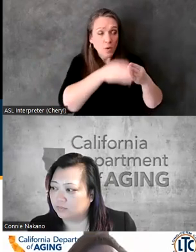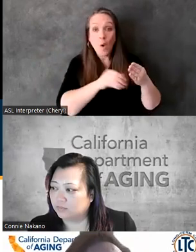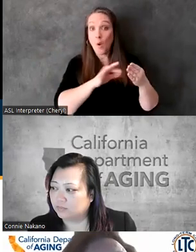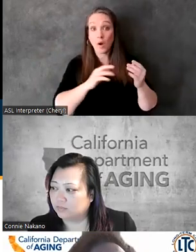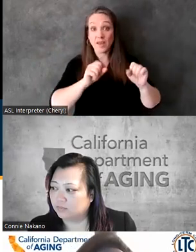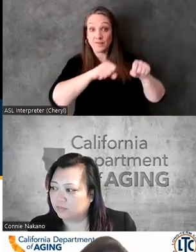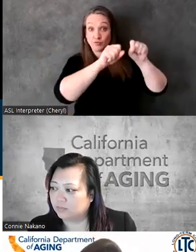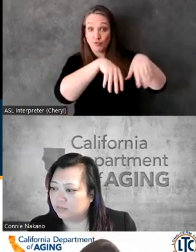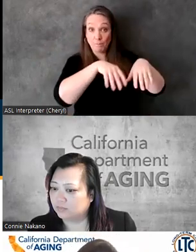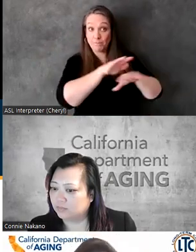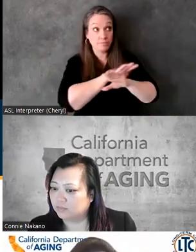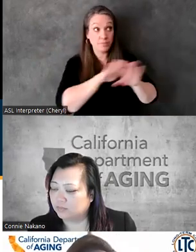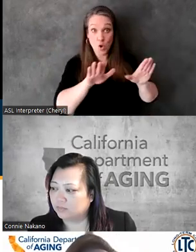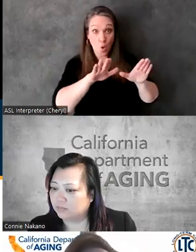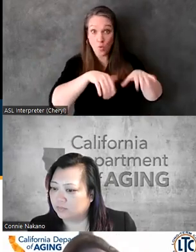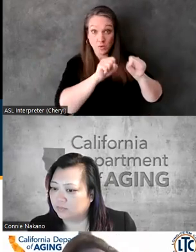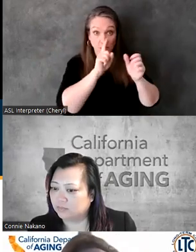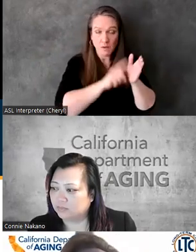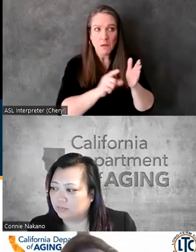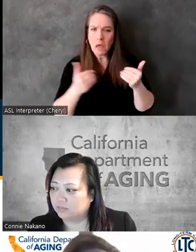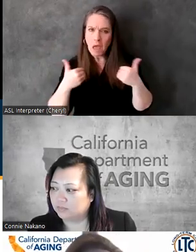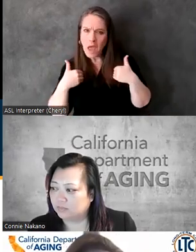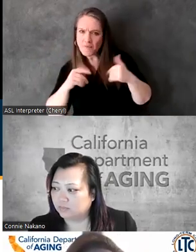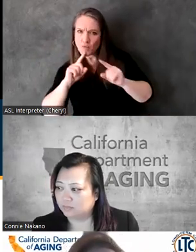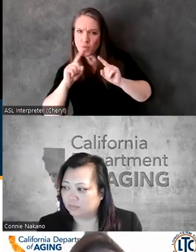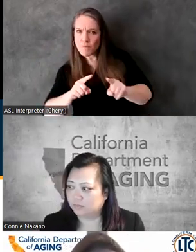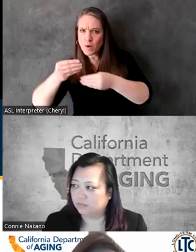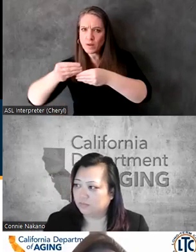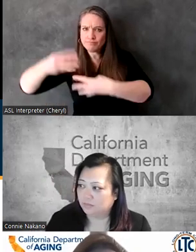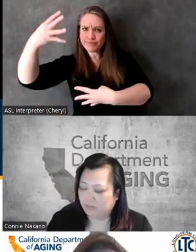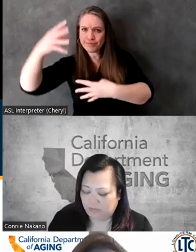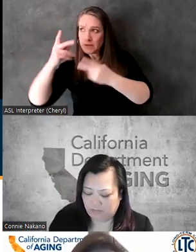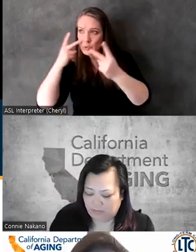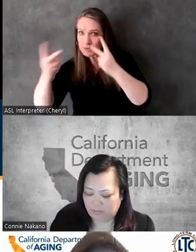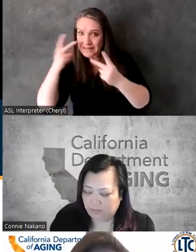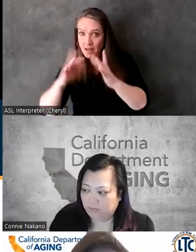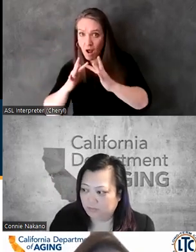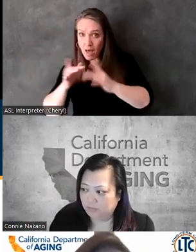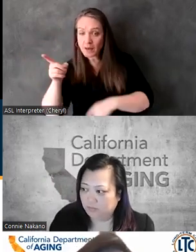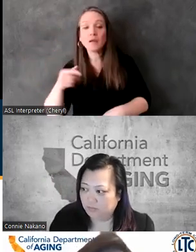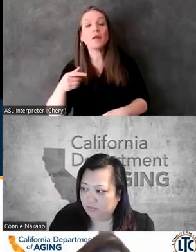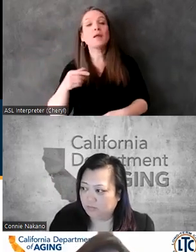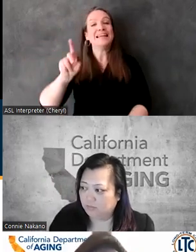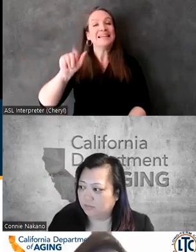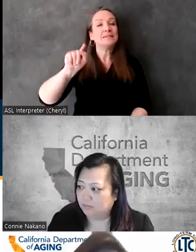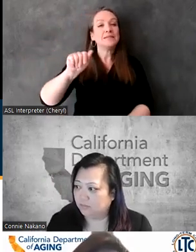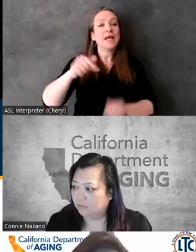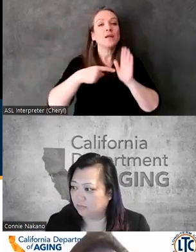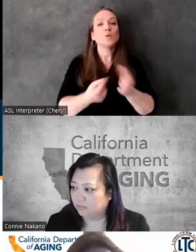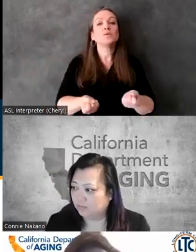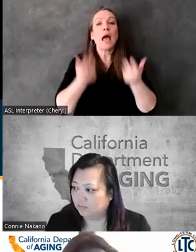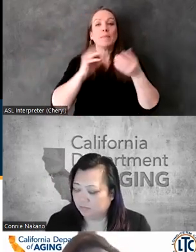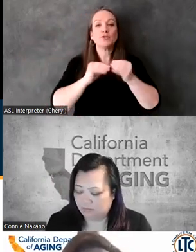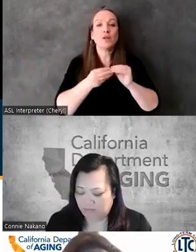there be a way to see that online? So the data will show how many are closed, how many are not